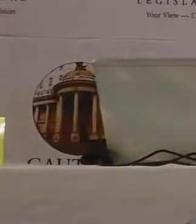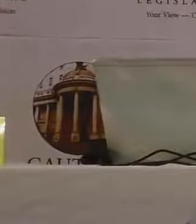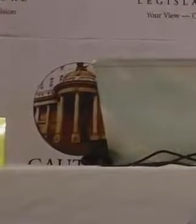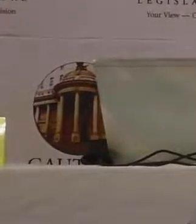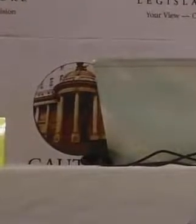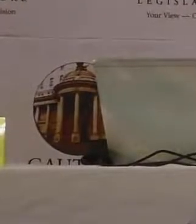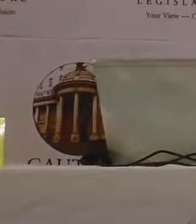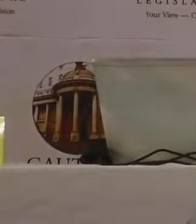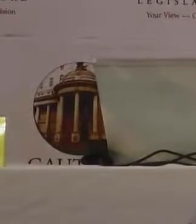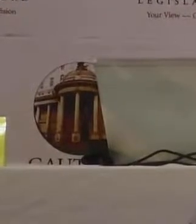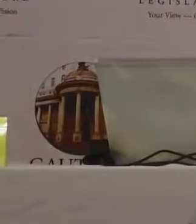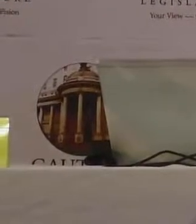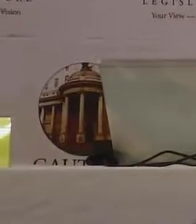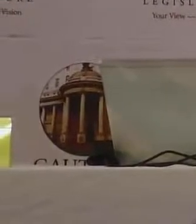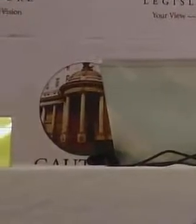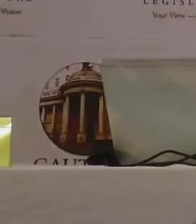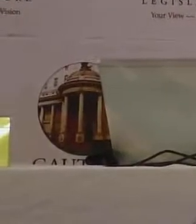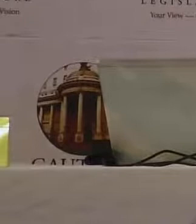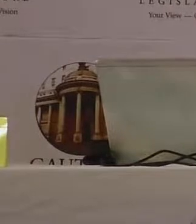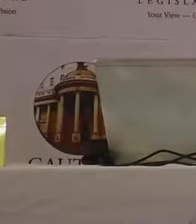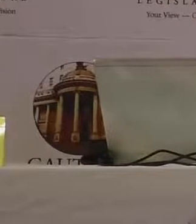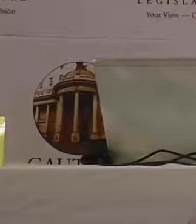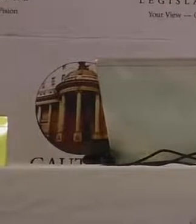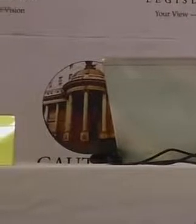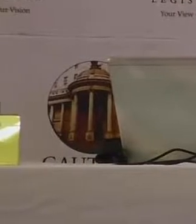Stembiso, are you with us? Where are you?